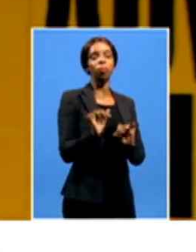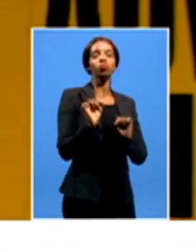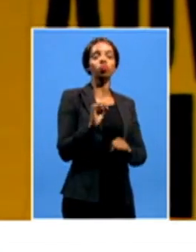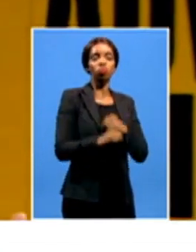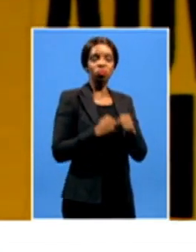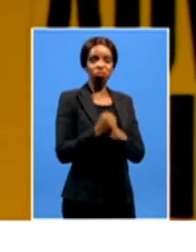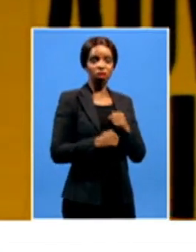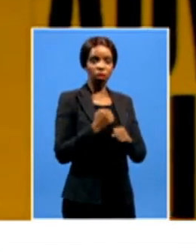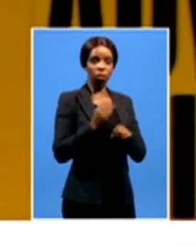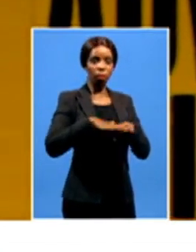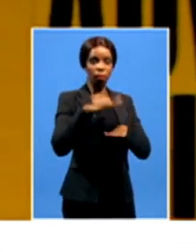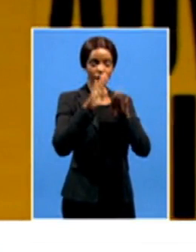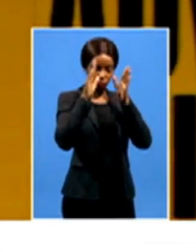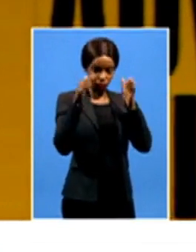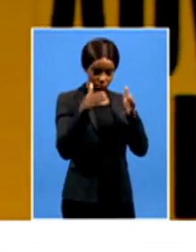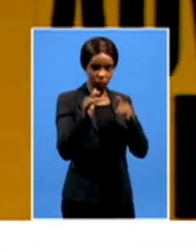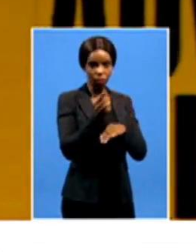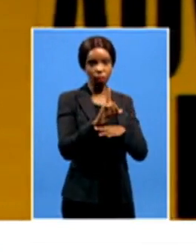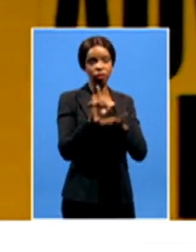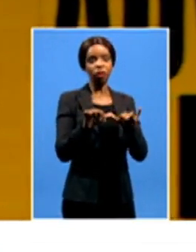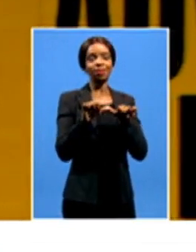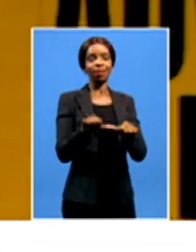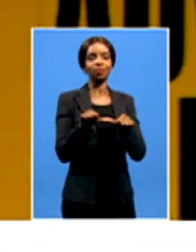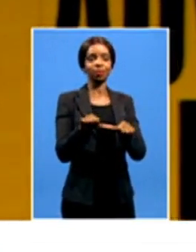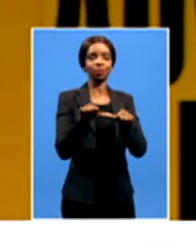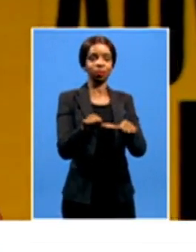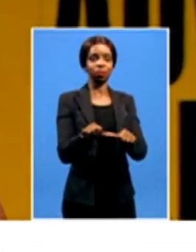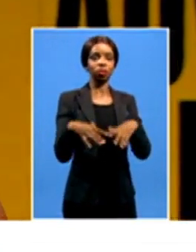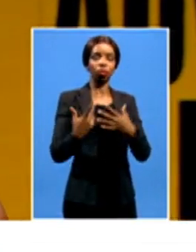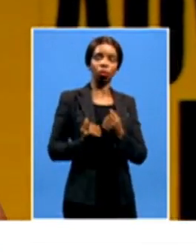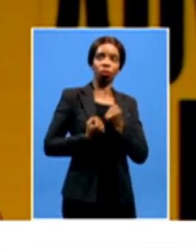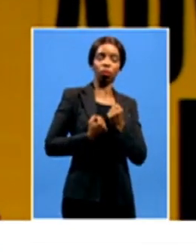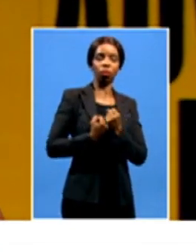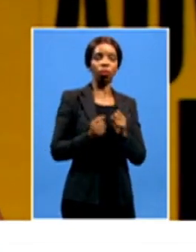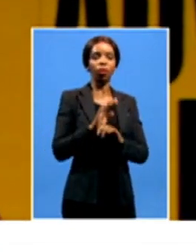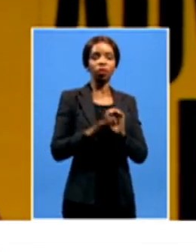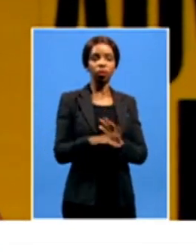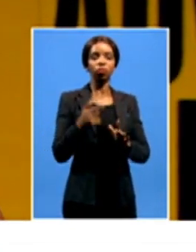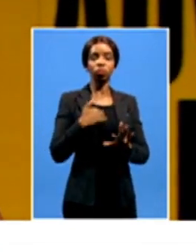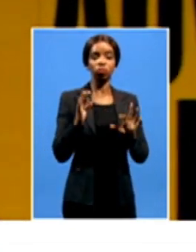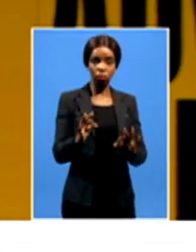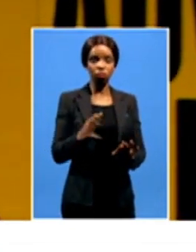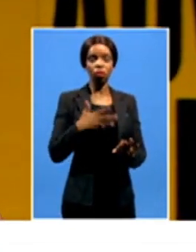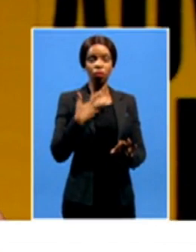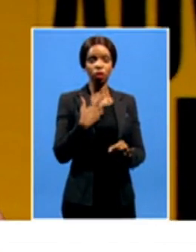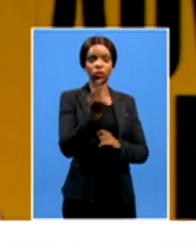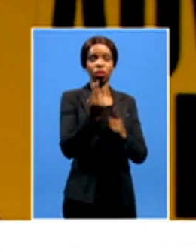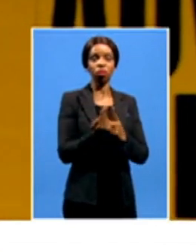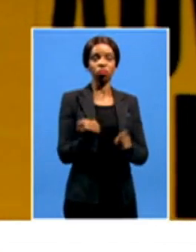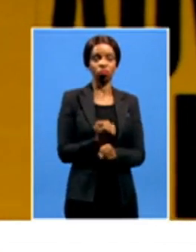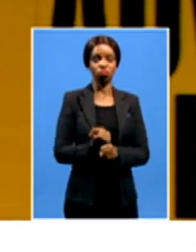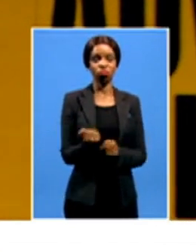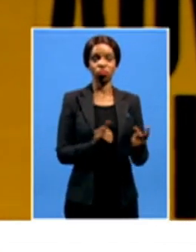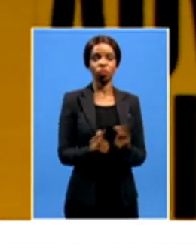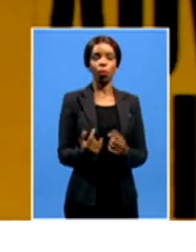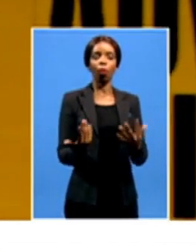centered more around sustainability or sustenance rather than figuring out whether you want to be an artist or not. So I think we're stuck in